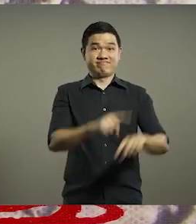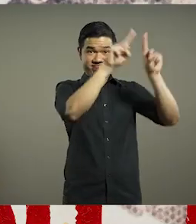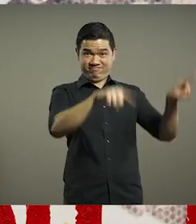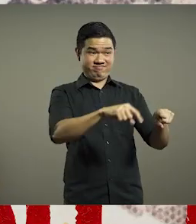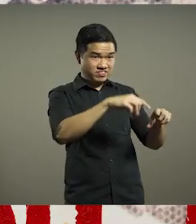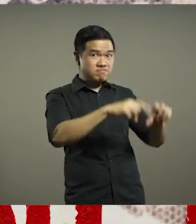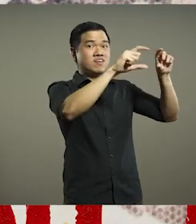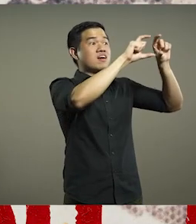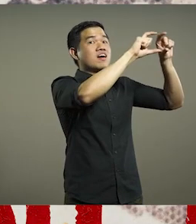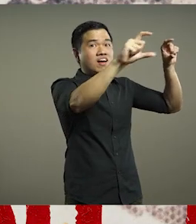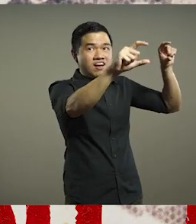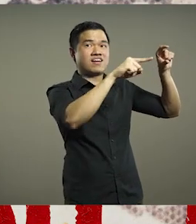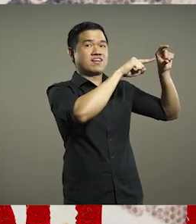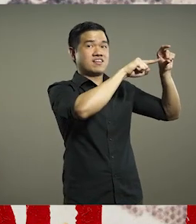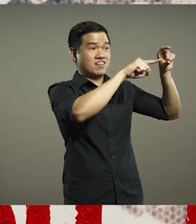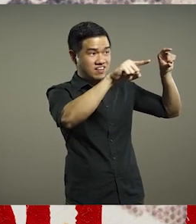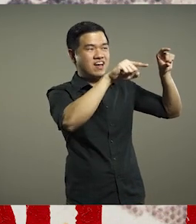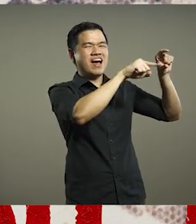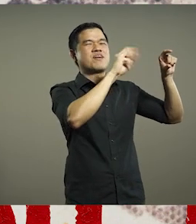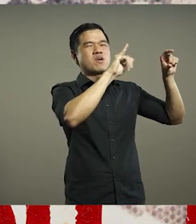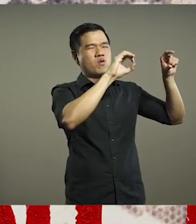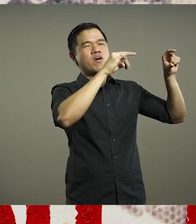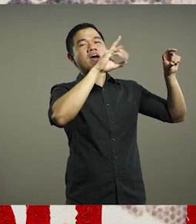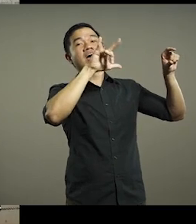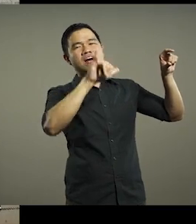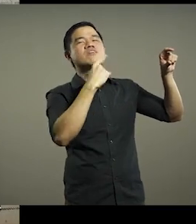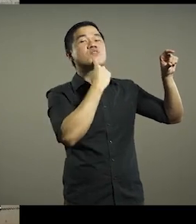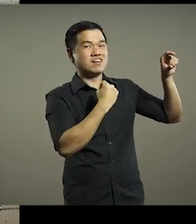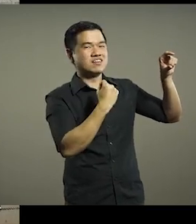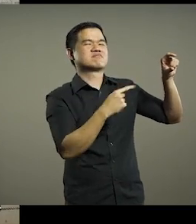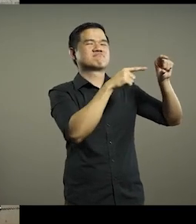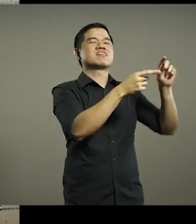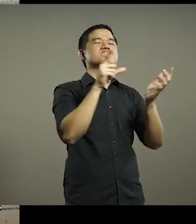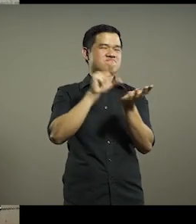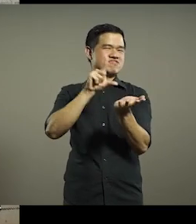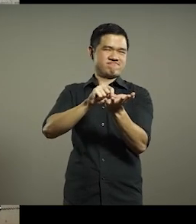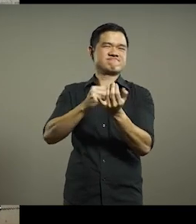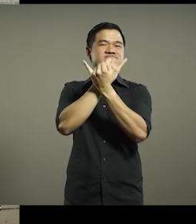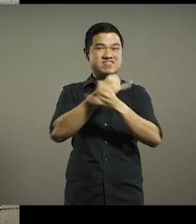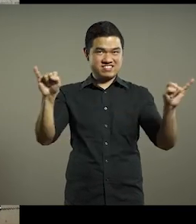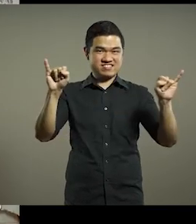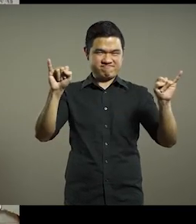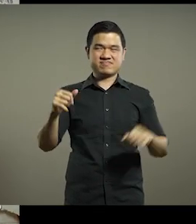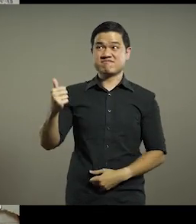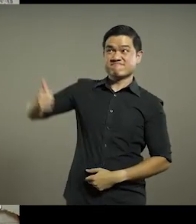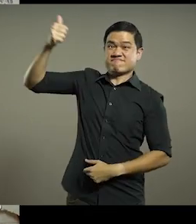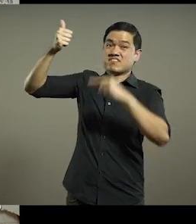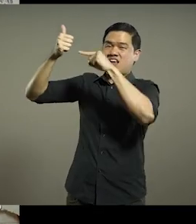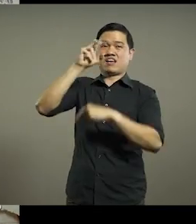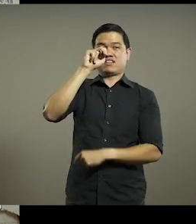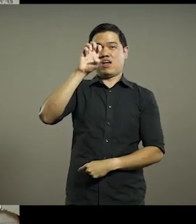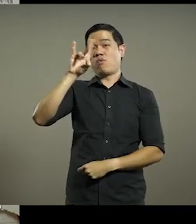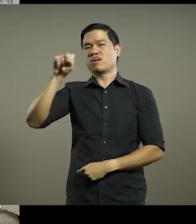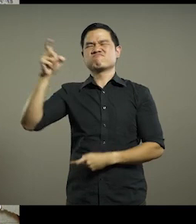The Mojo Daily, painted in red across the portrait, was an independent newspaper that shut down during the